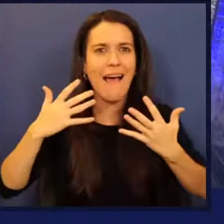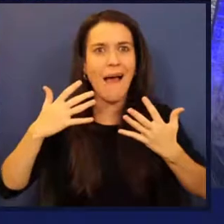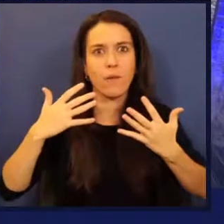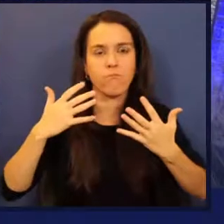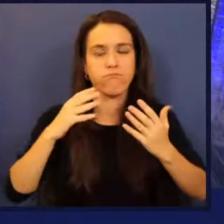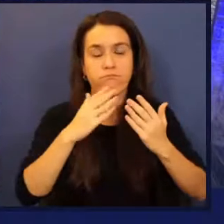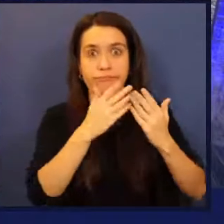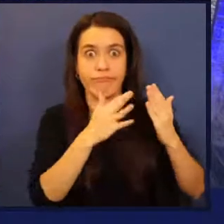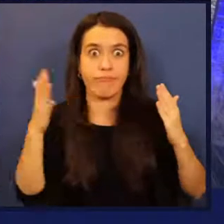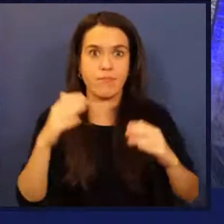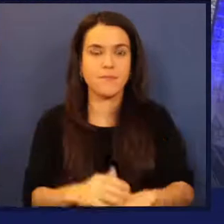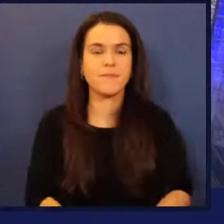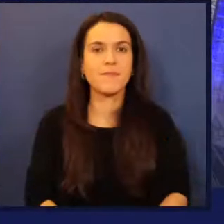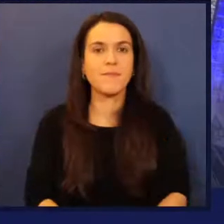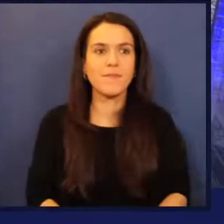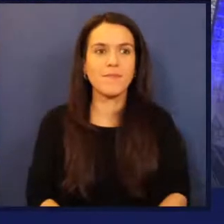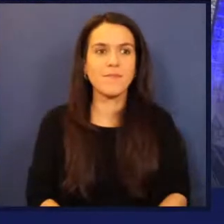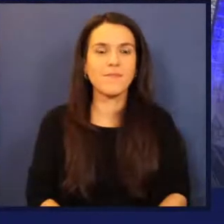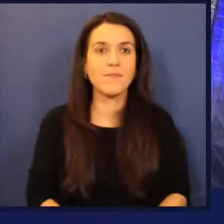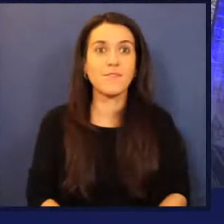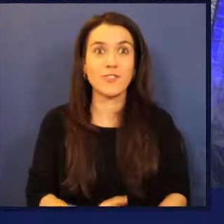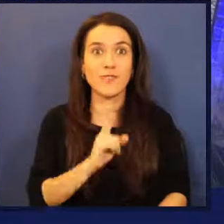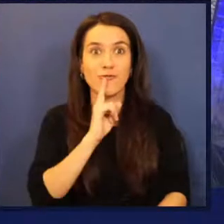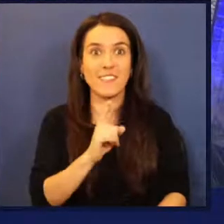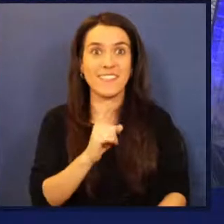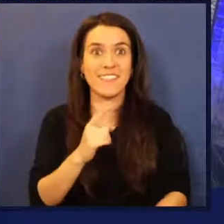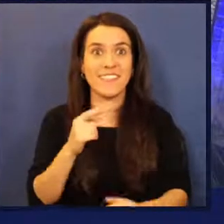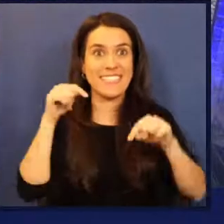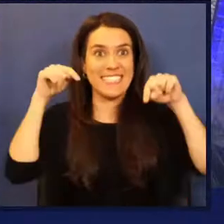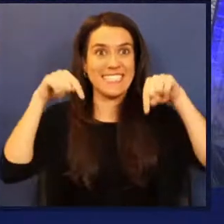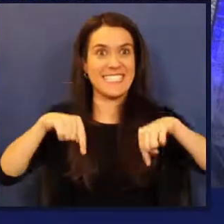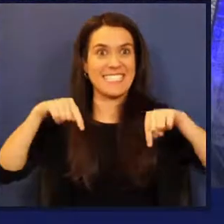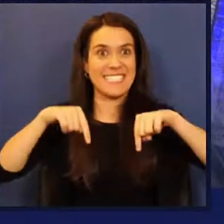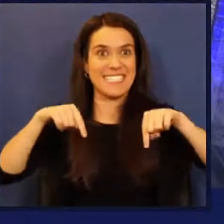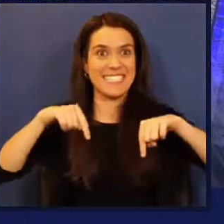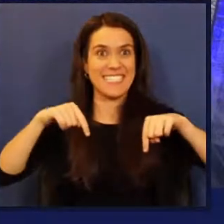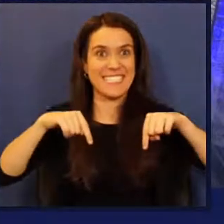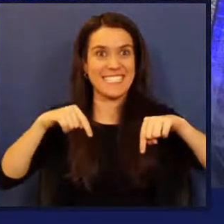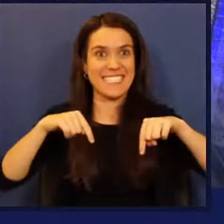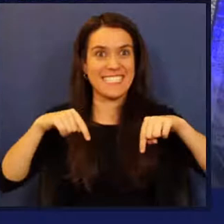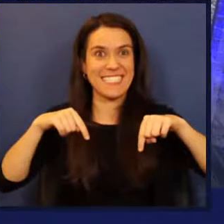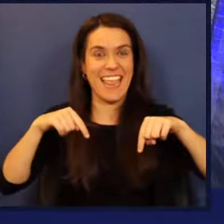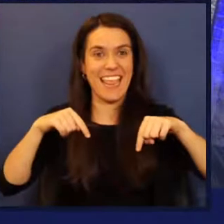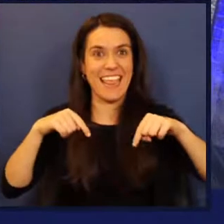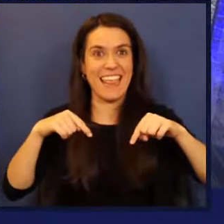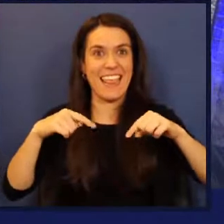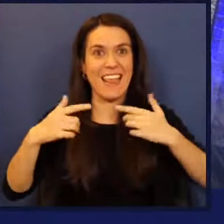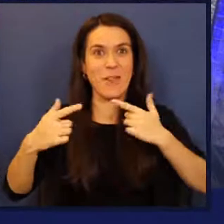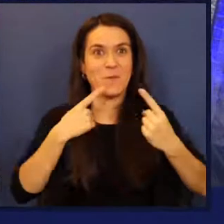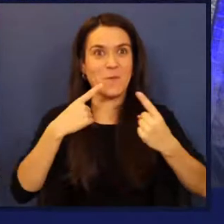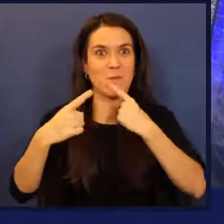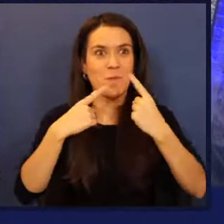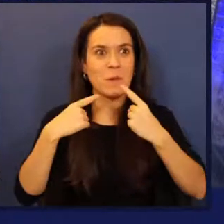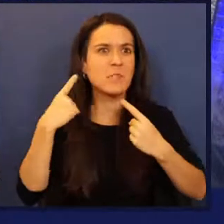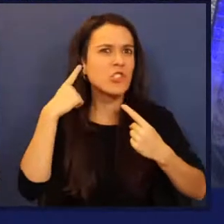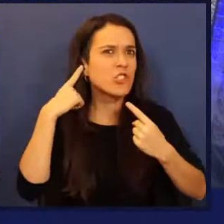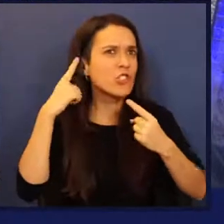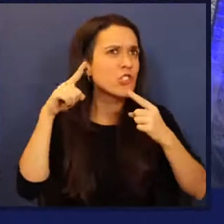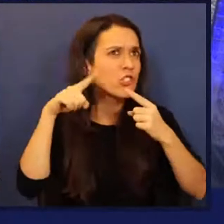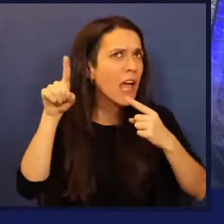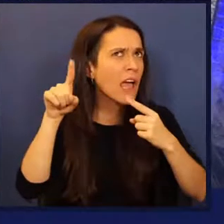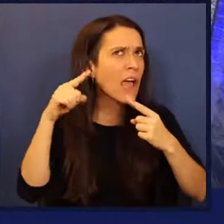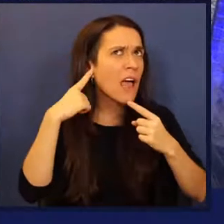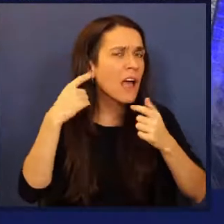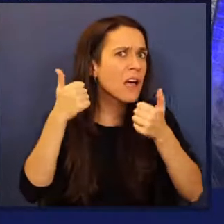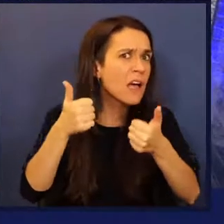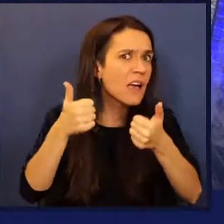So that's actually part of our show today. For those tuning in, we're a little bit early. That's on purpose. We're sound checking, we're making sure that we have a lot of fun